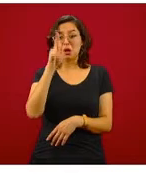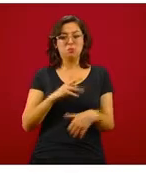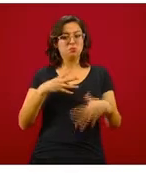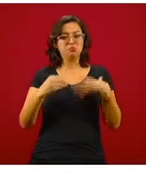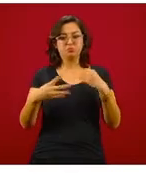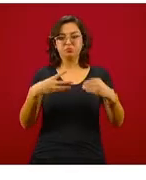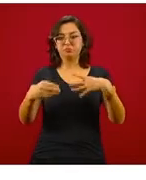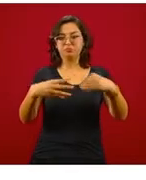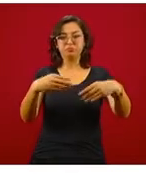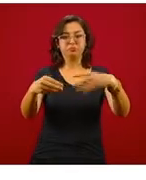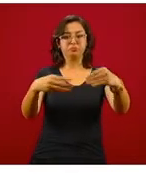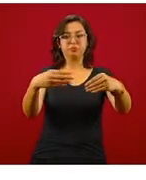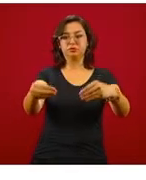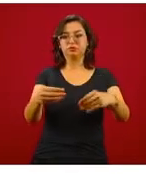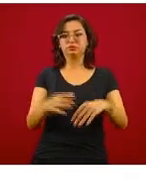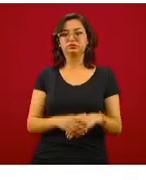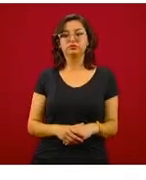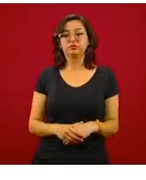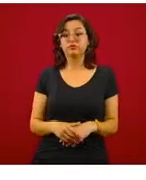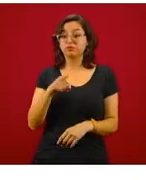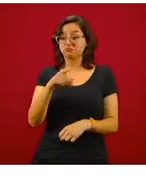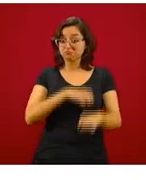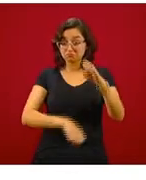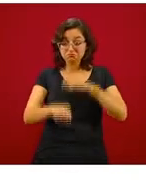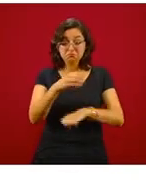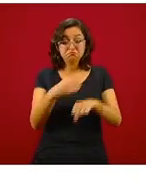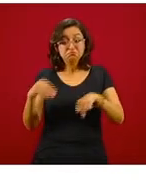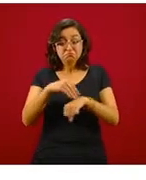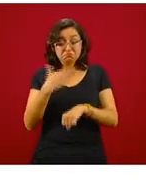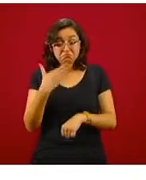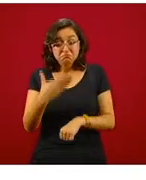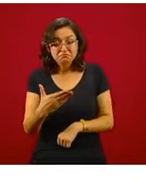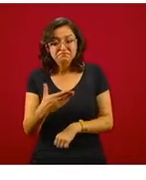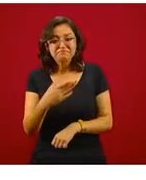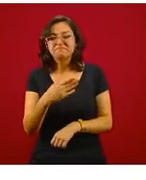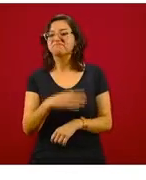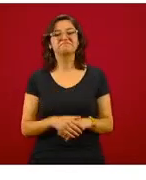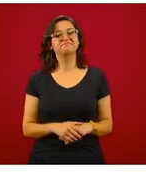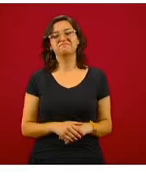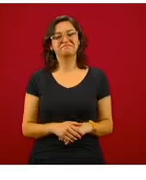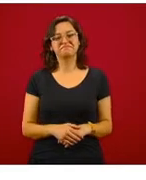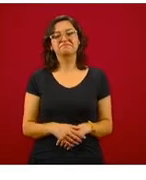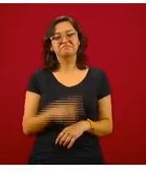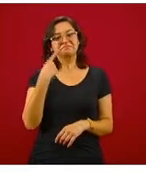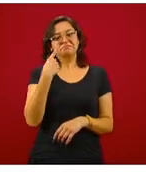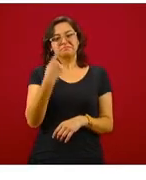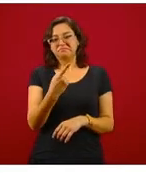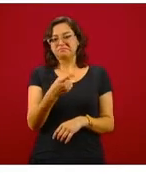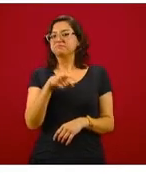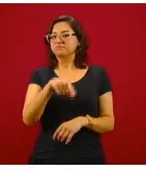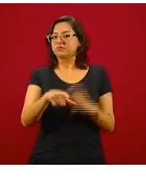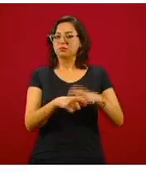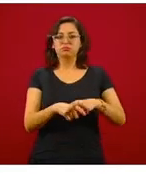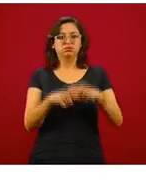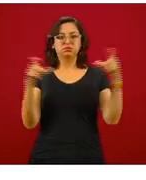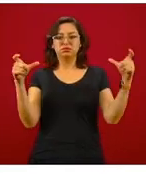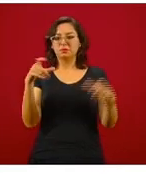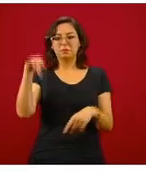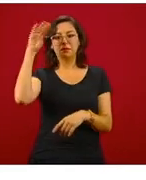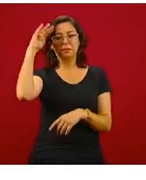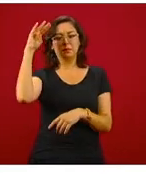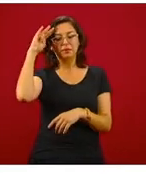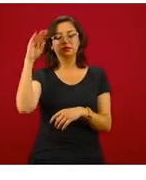and we can tell how the numbers are very high. Within the past week, since the 20th, it's been really high. So we can see